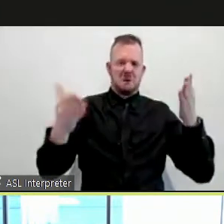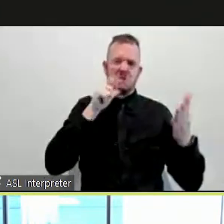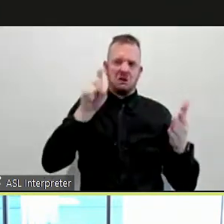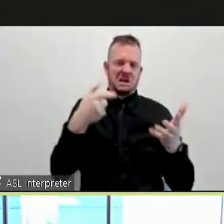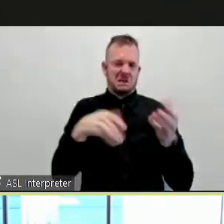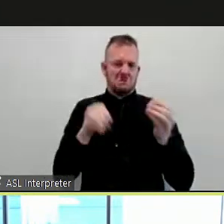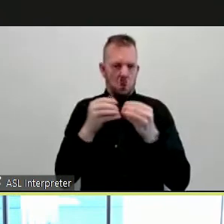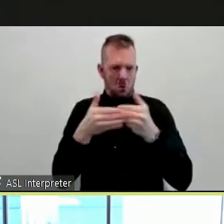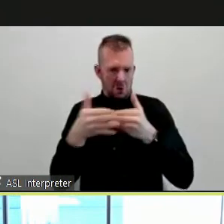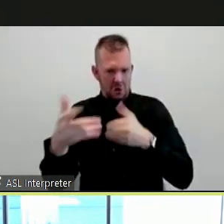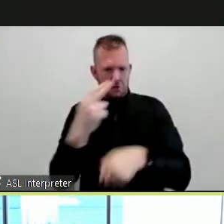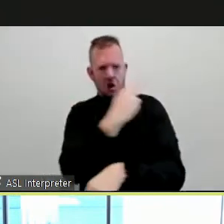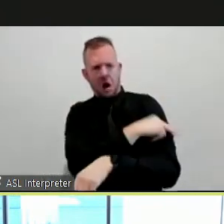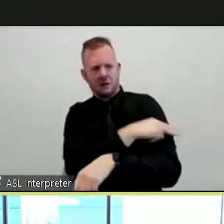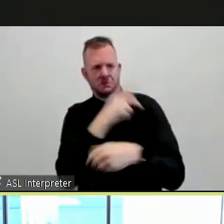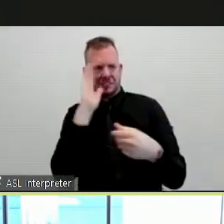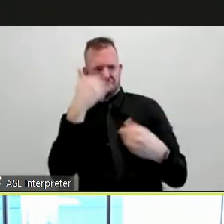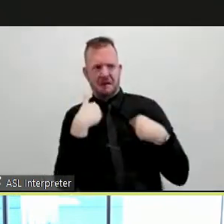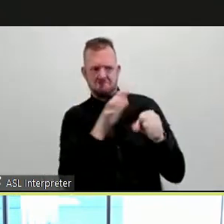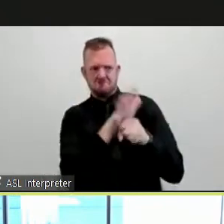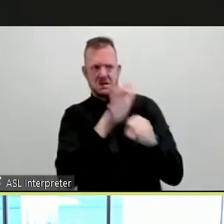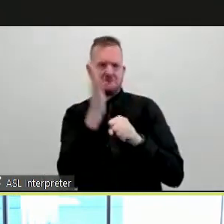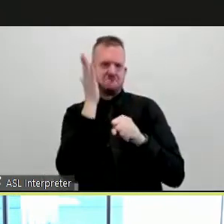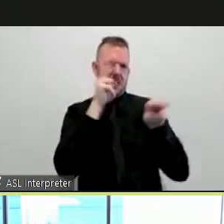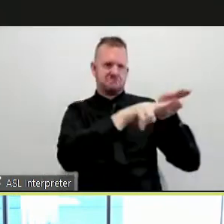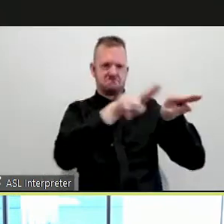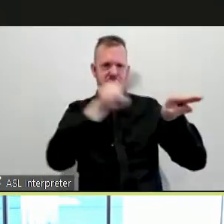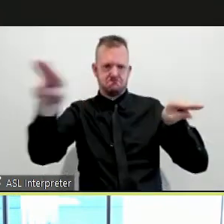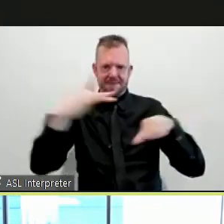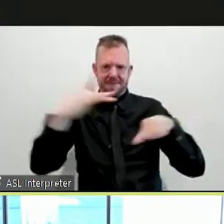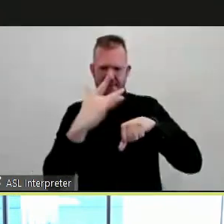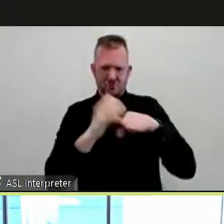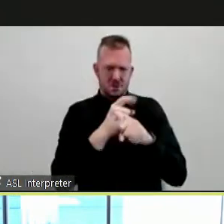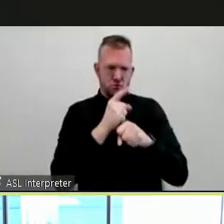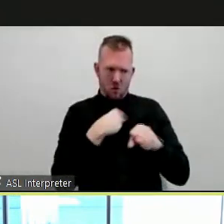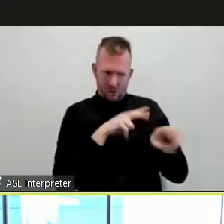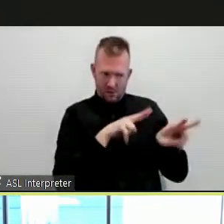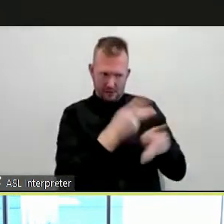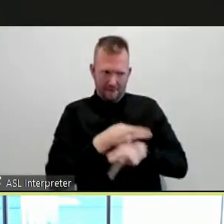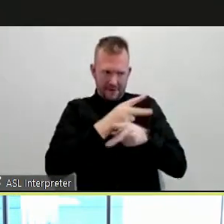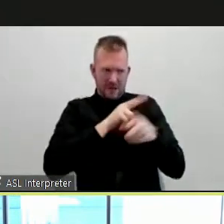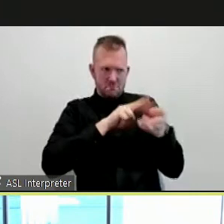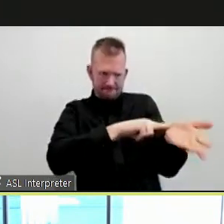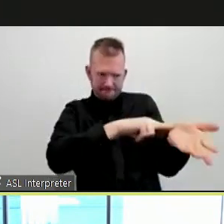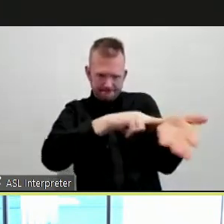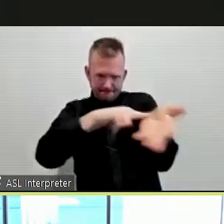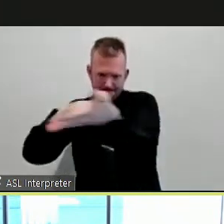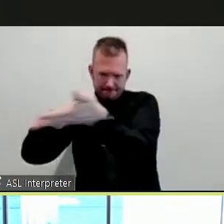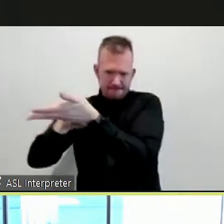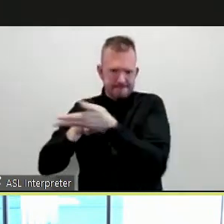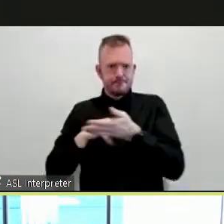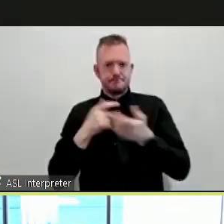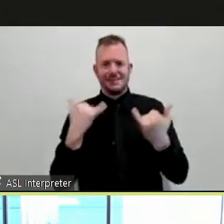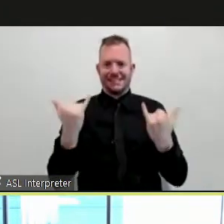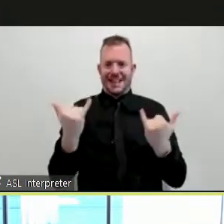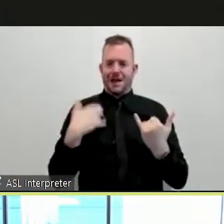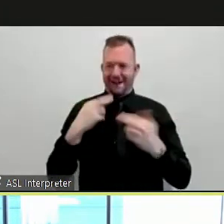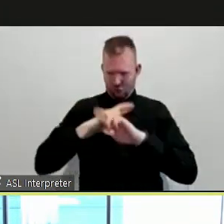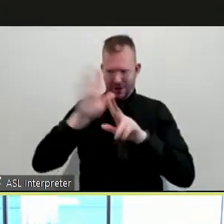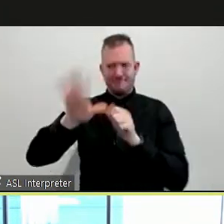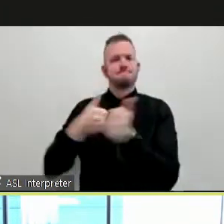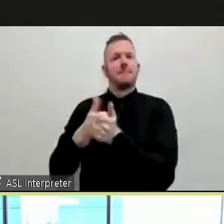that's a great thing. We always looked at it as an insurance policy to make sure that we had that. And that we were able